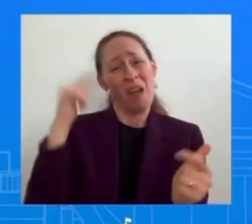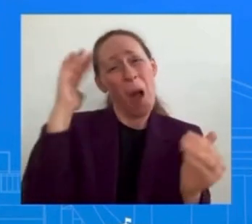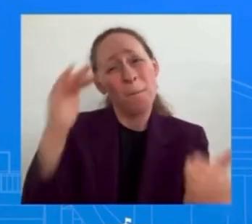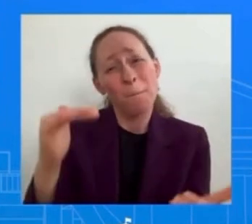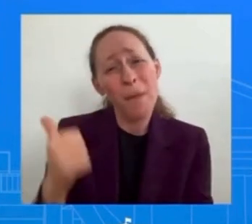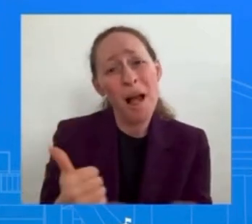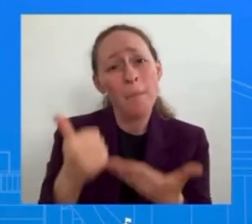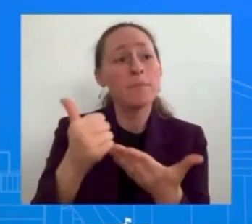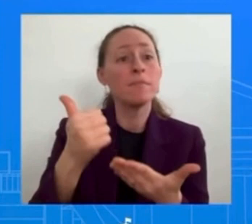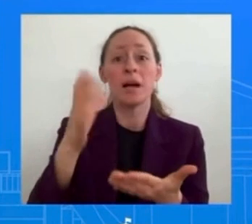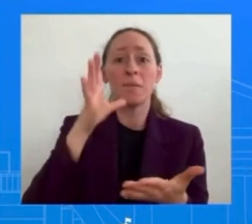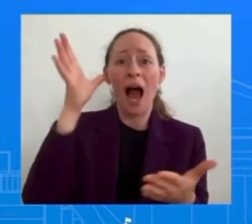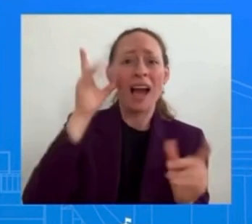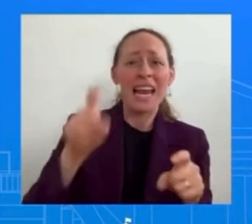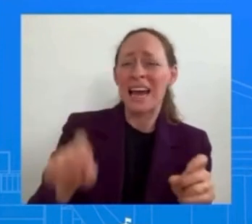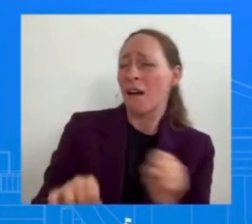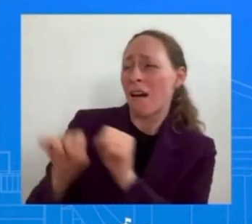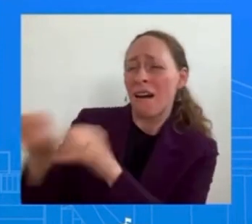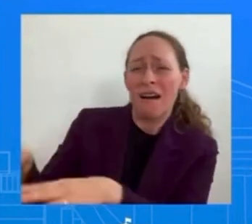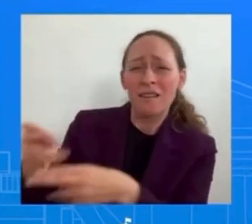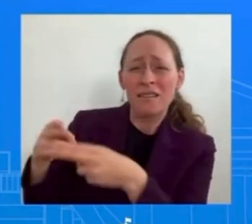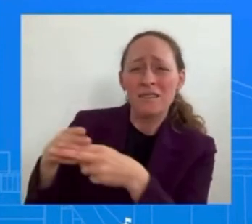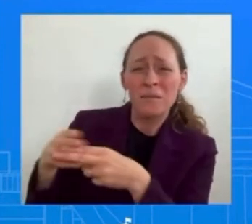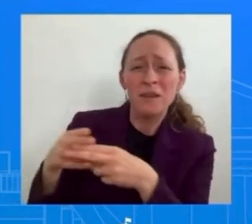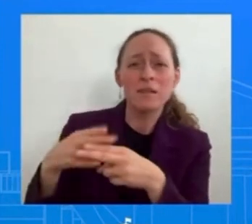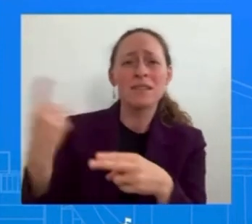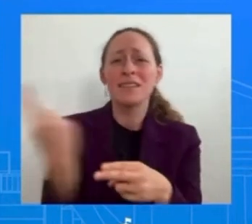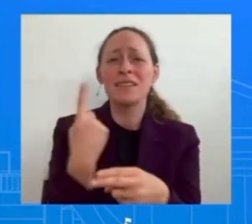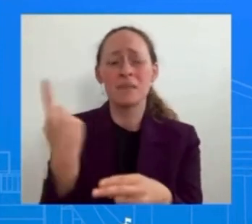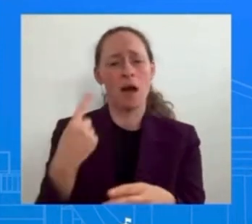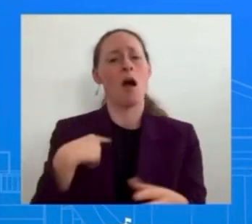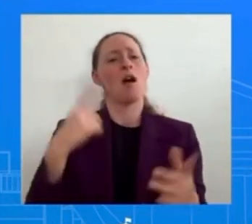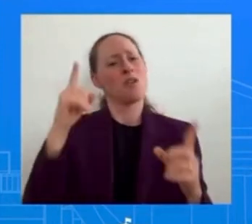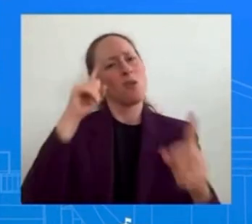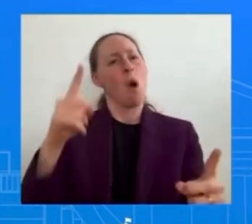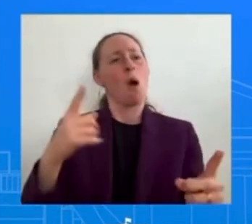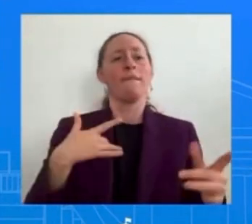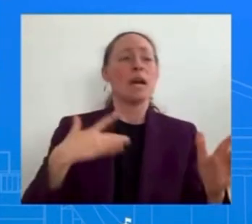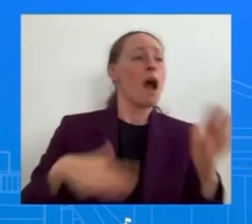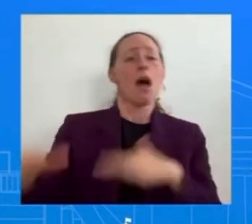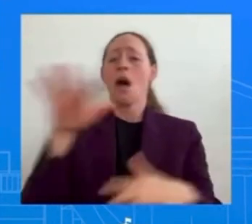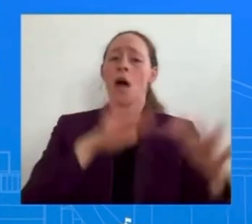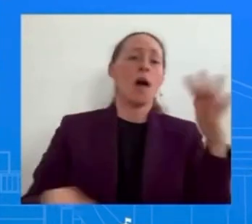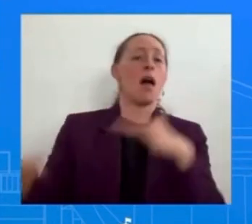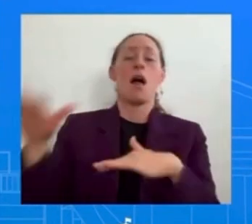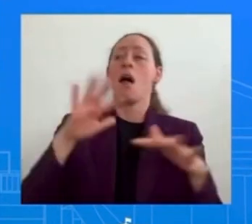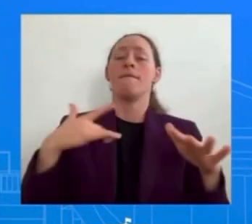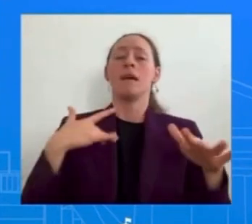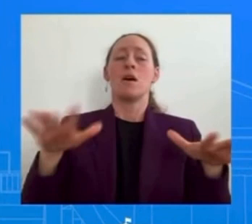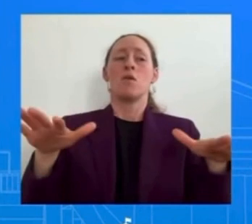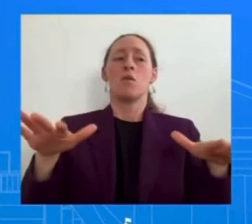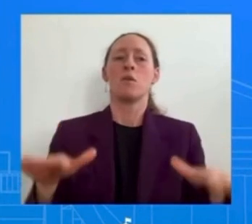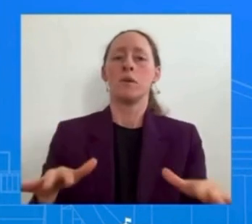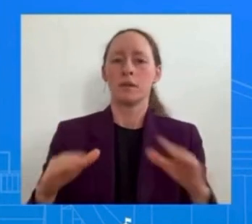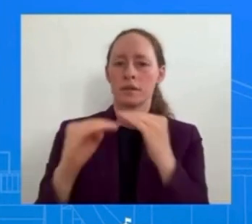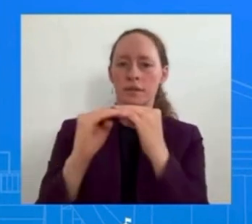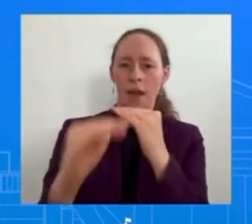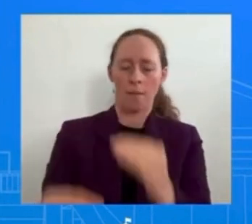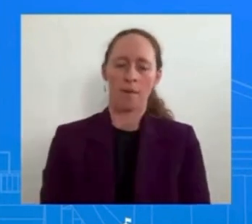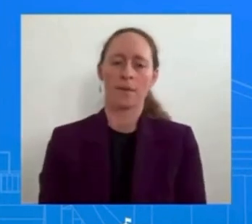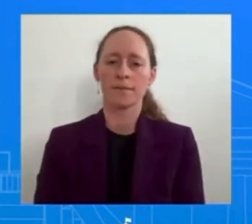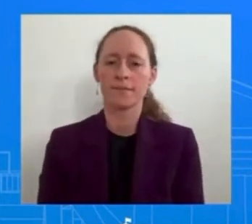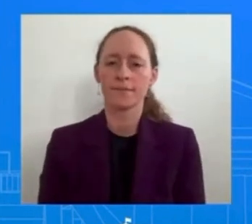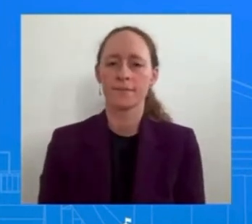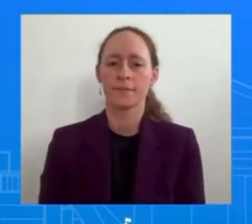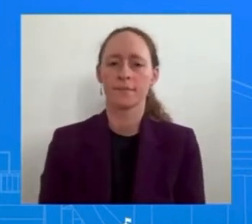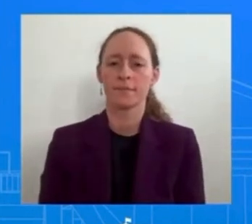and want to provide some sense of stability to their families. Additionally, the Red Cross, in coordination with Maui County, continues